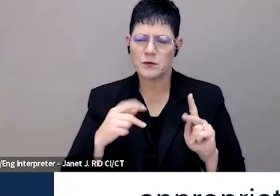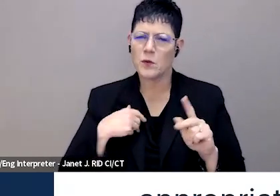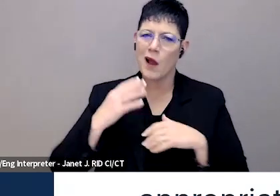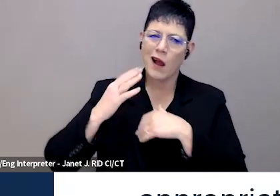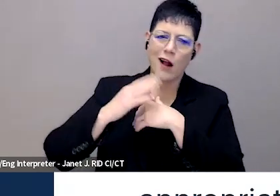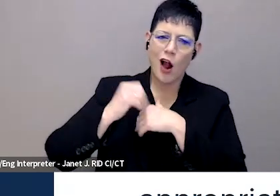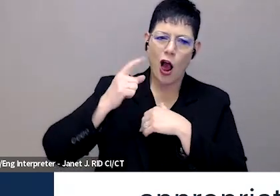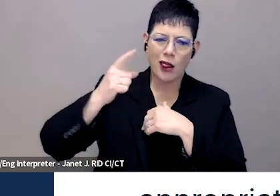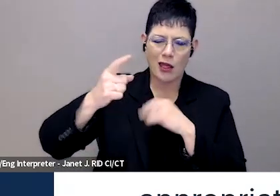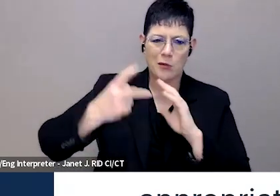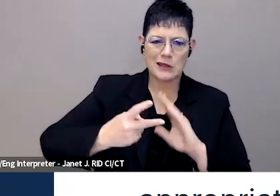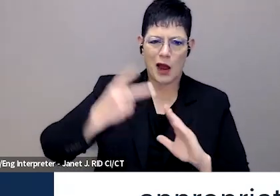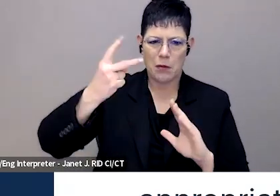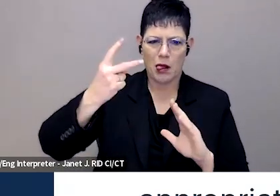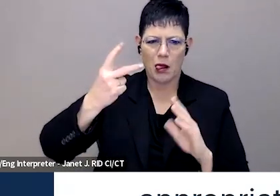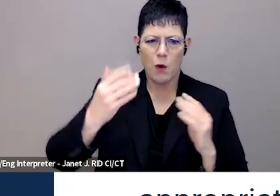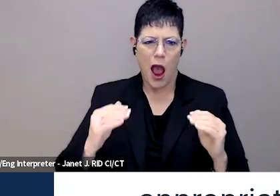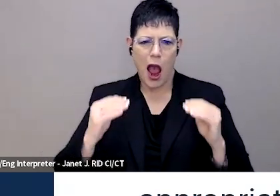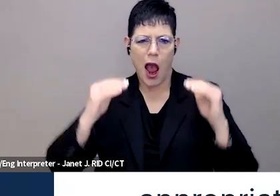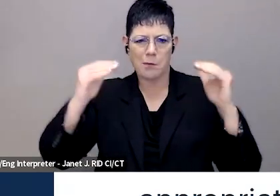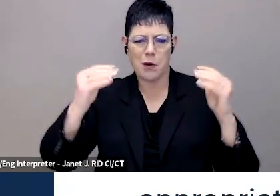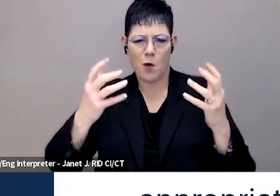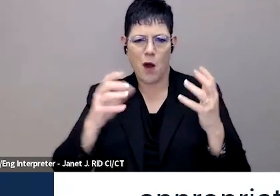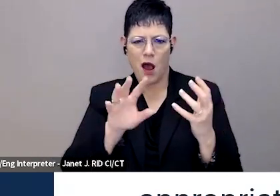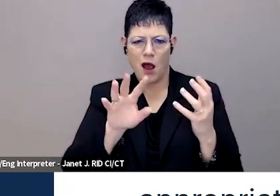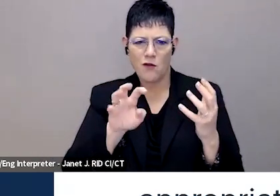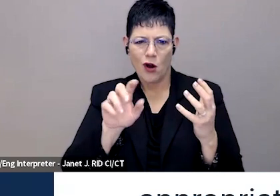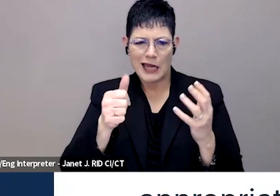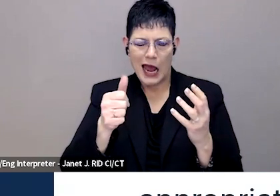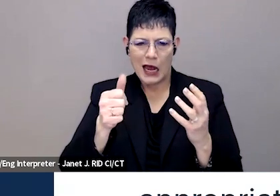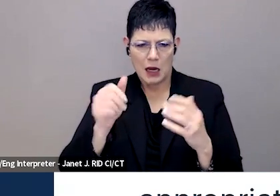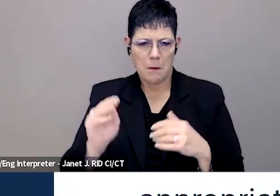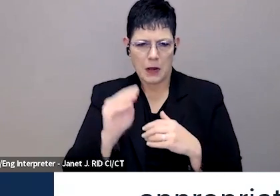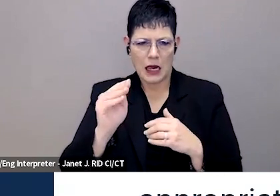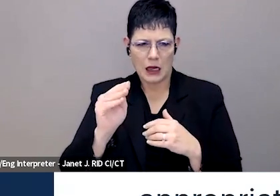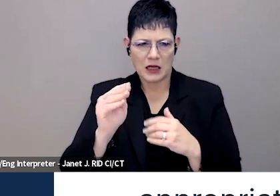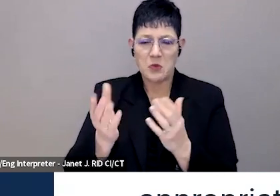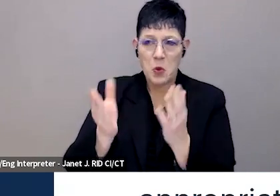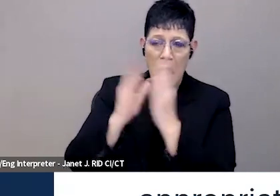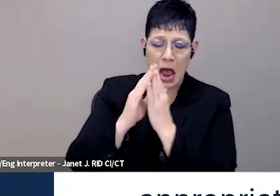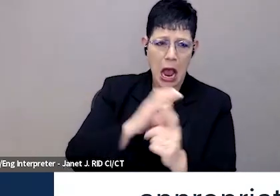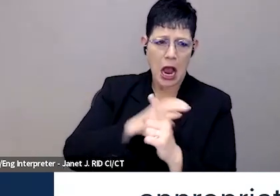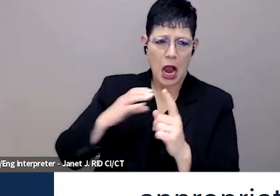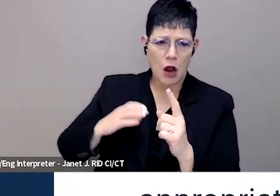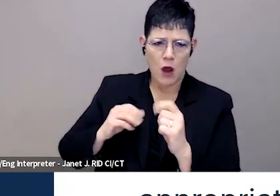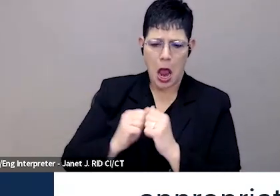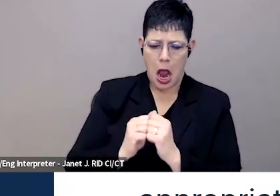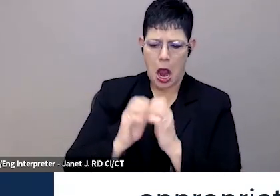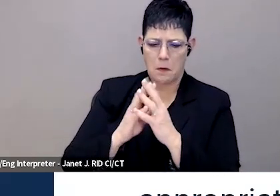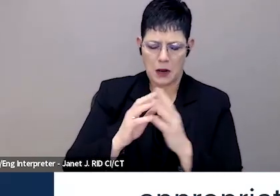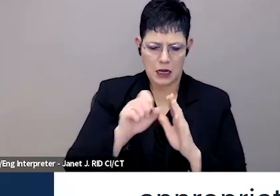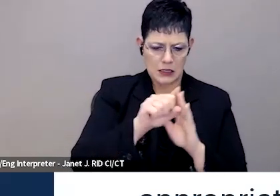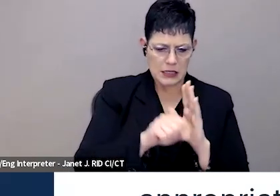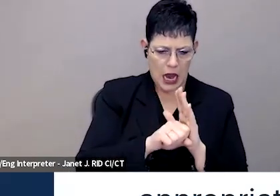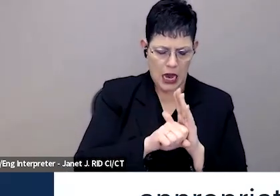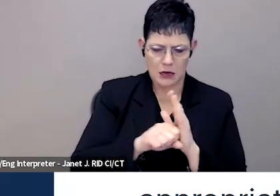to nearly double this investment to $410 million. We also call on Congress to increase funding to implement the national strategy at the state and national